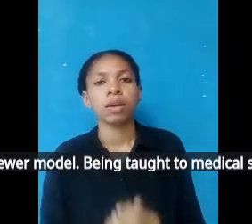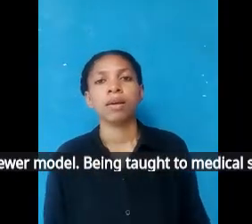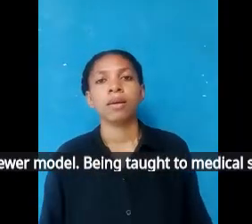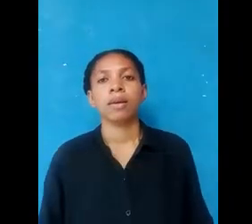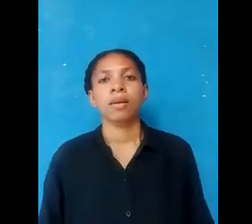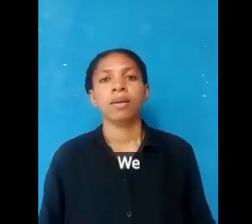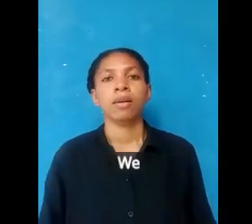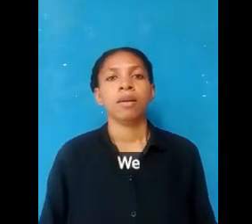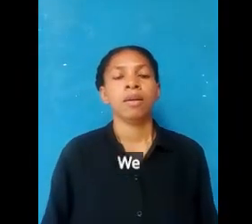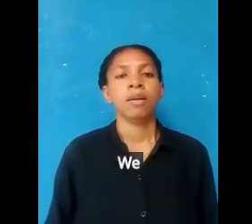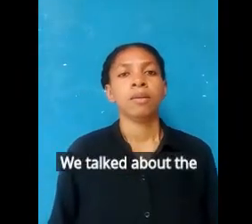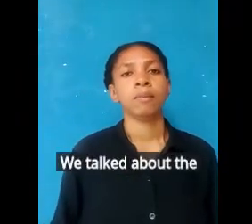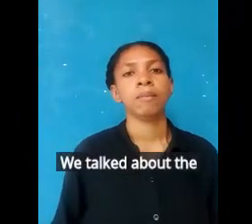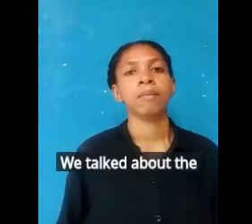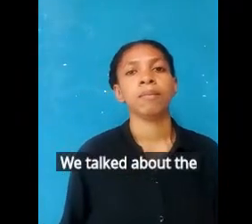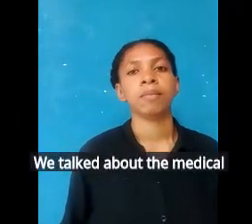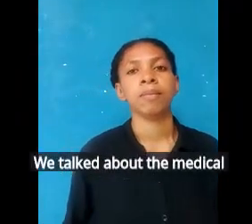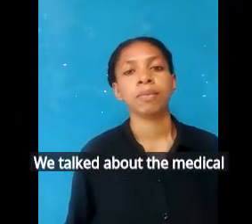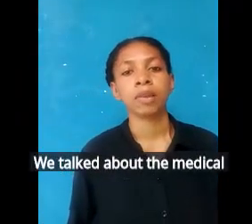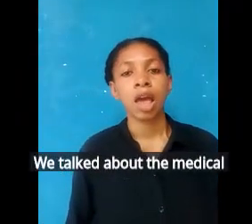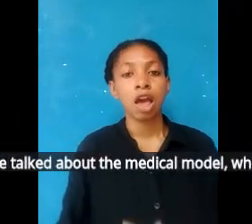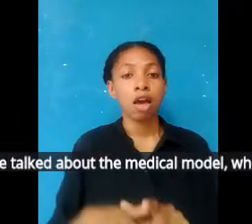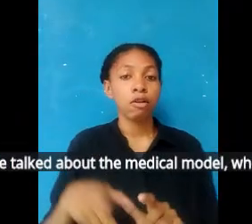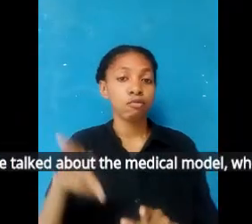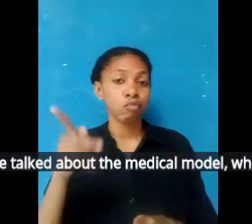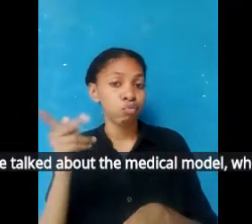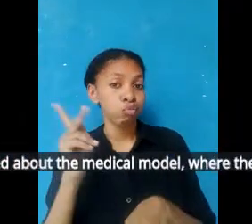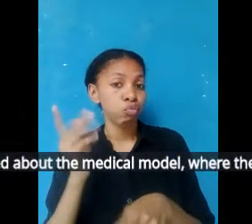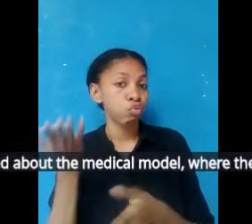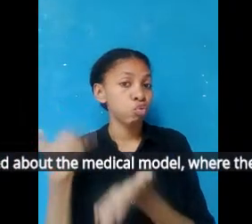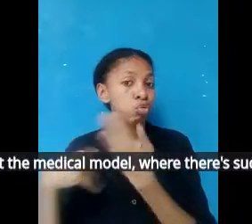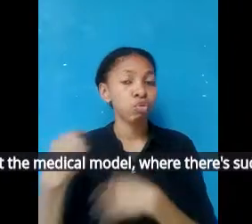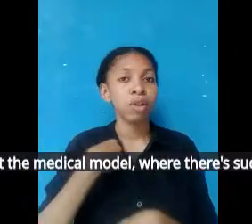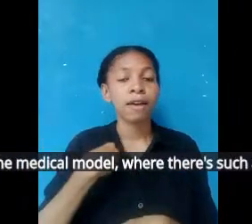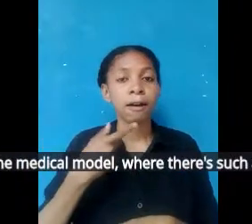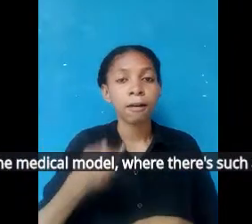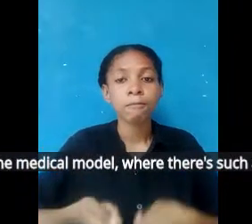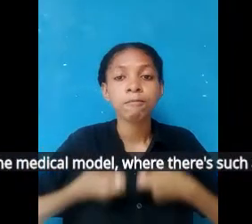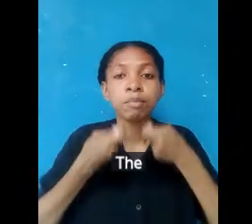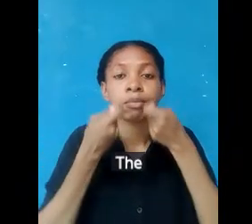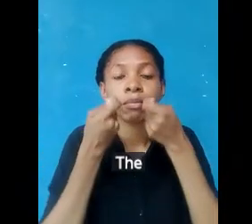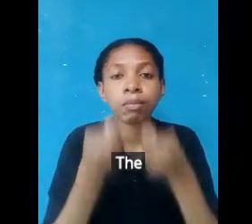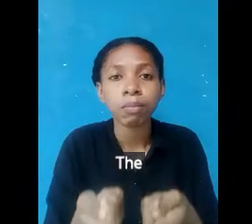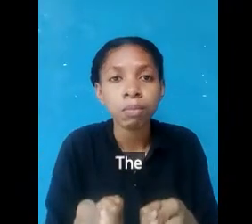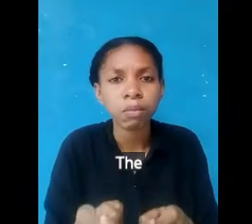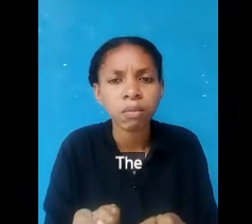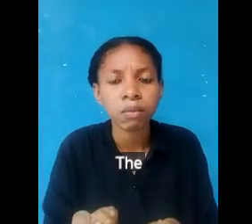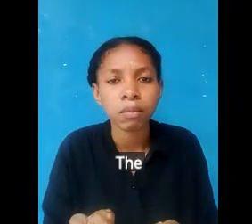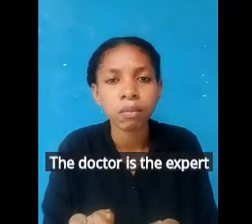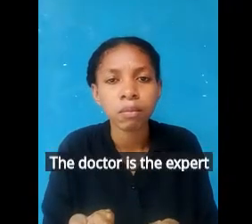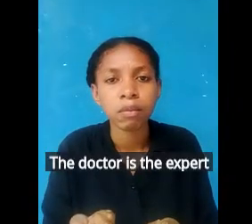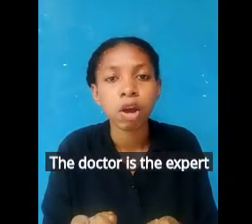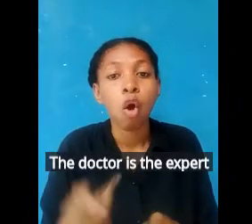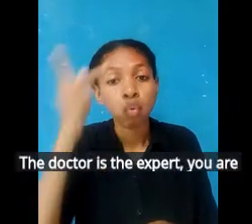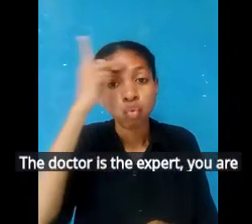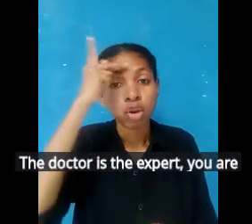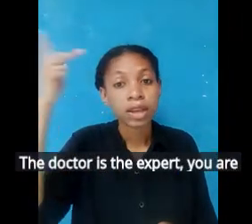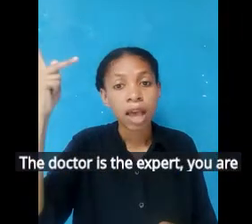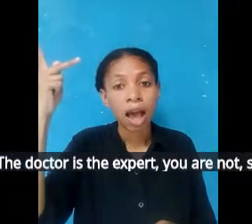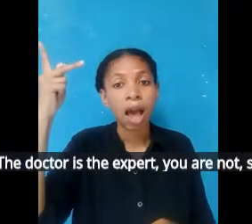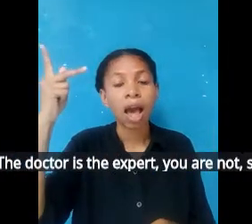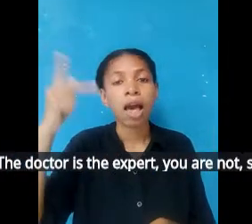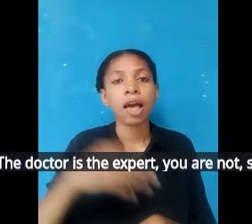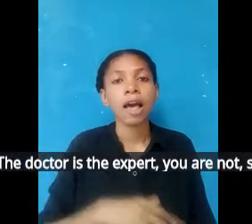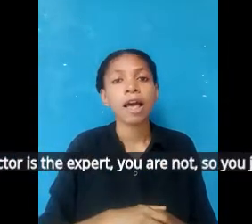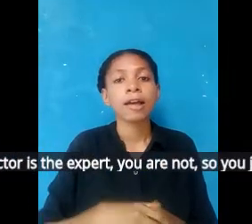We talked about the medical model where there's such a power imbalance. The doctor is the expert, you are not, so you just